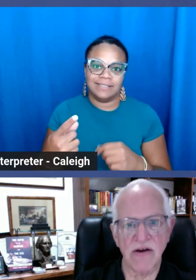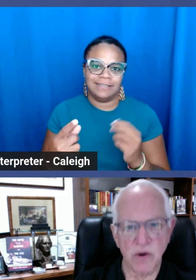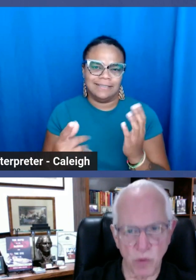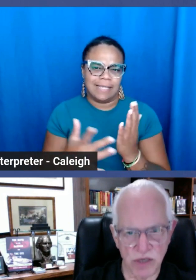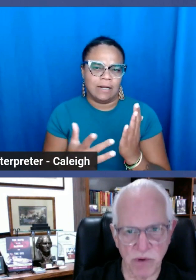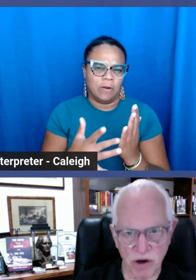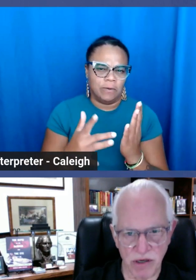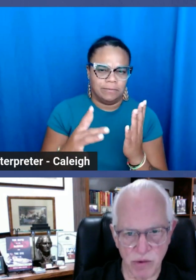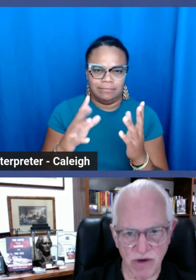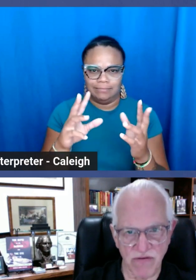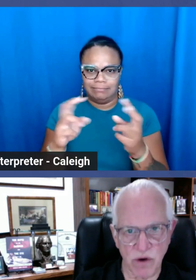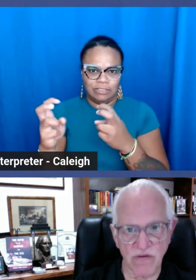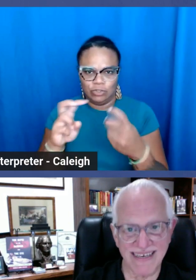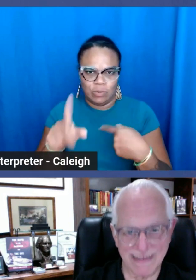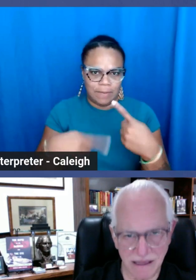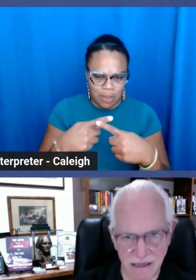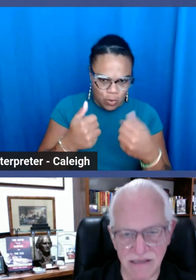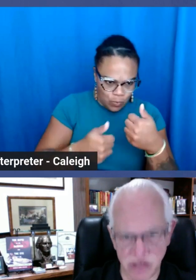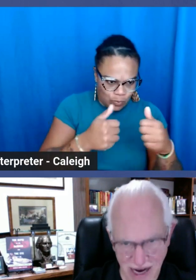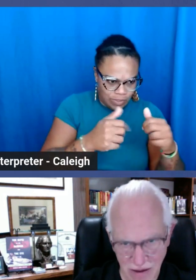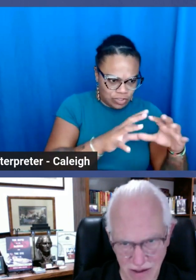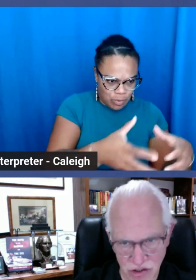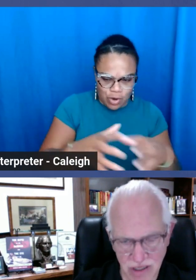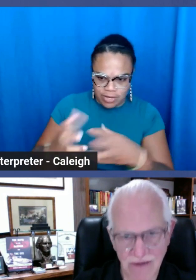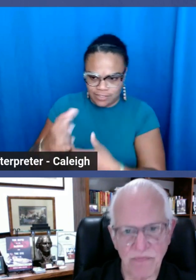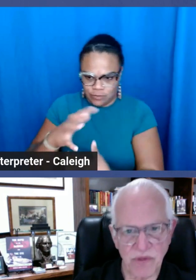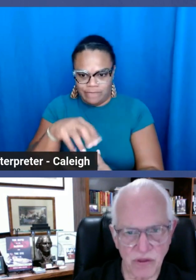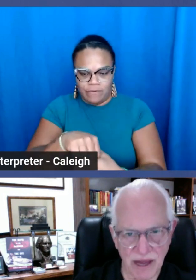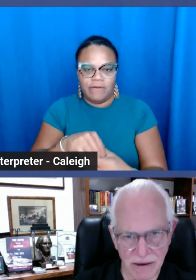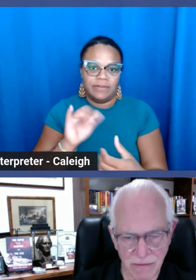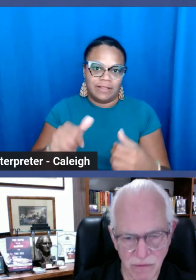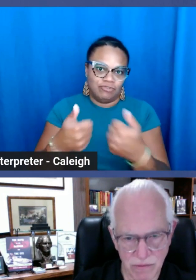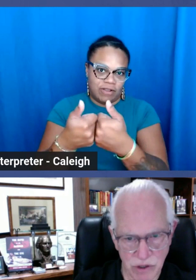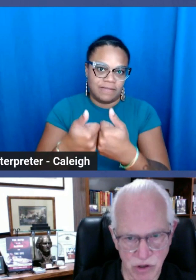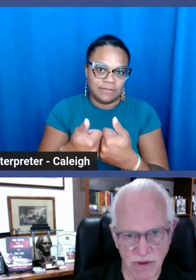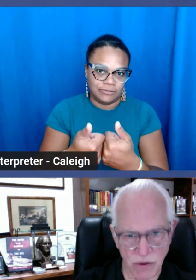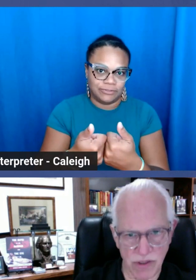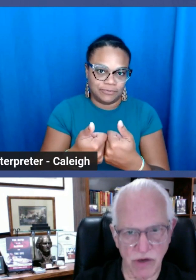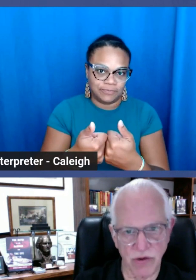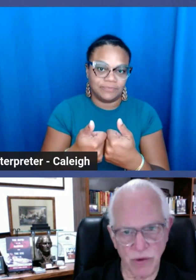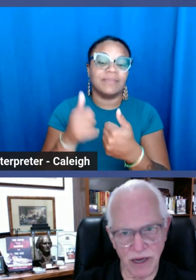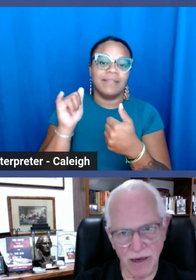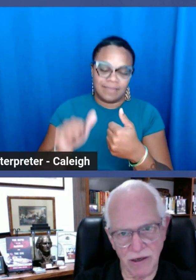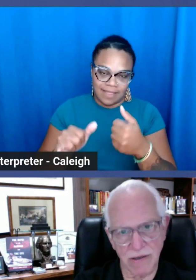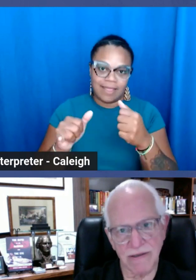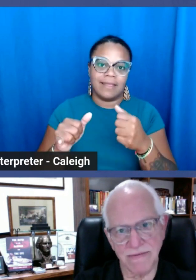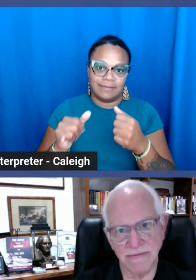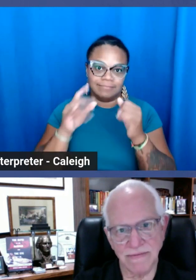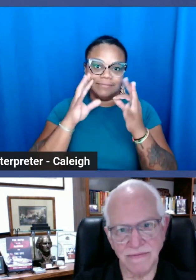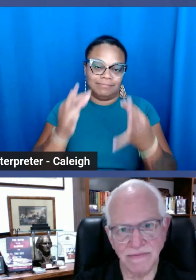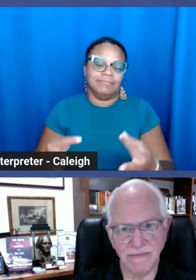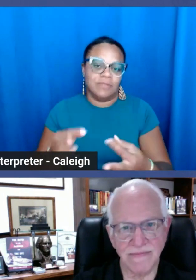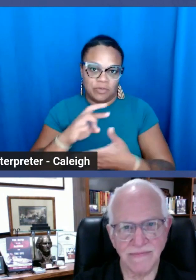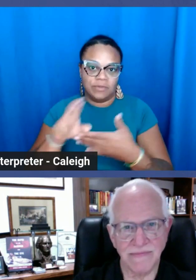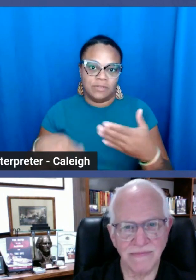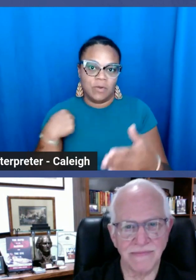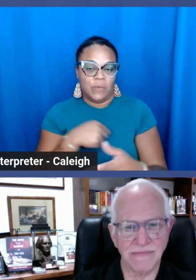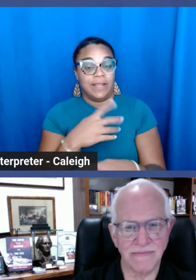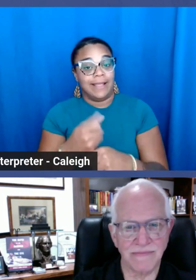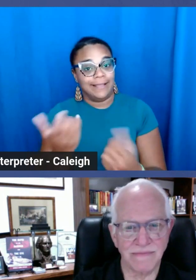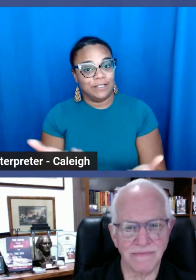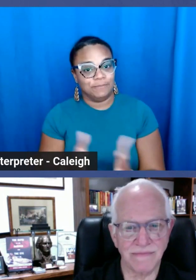of which parties were involved in this challenge that determined the result that we got here. But